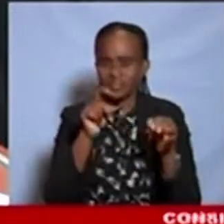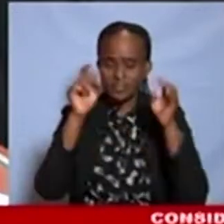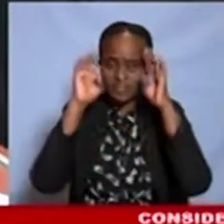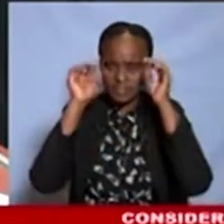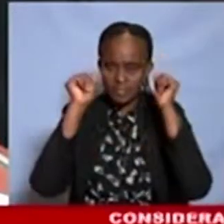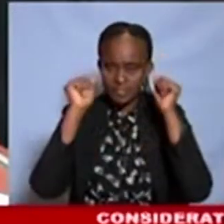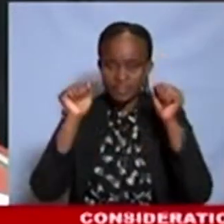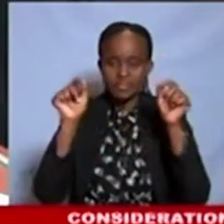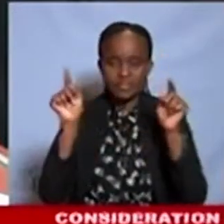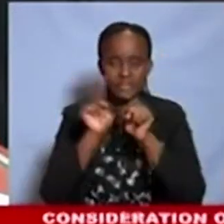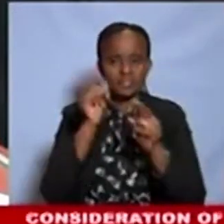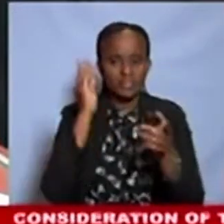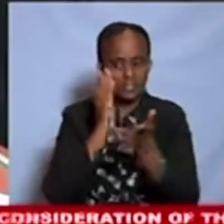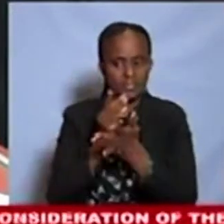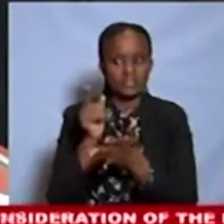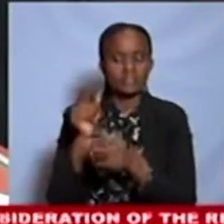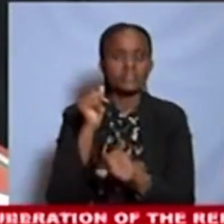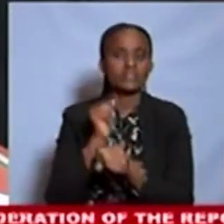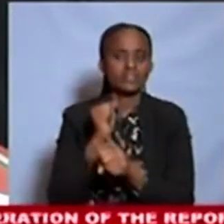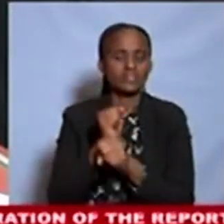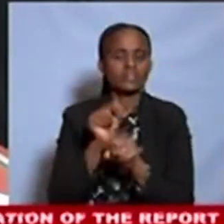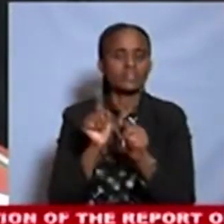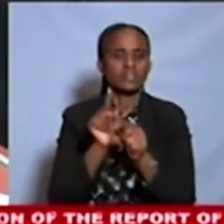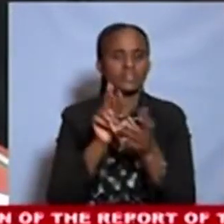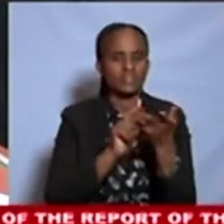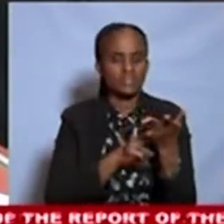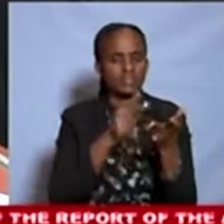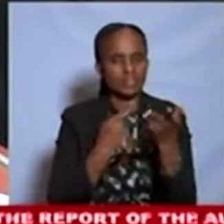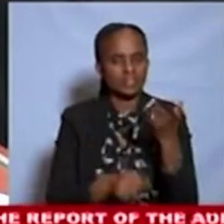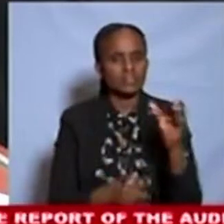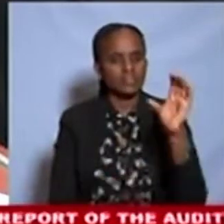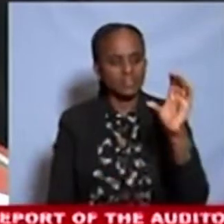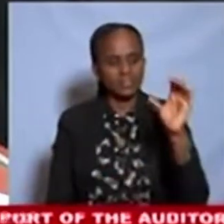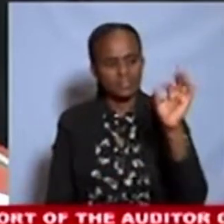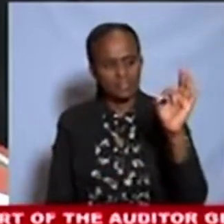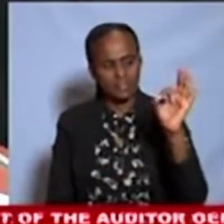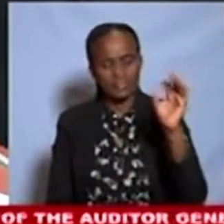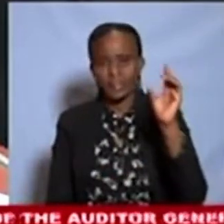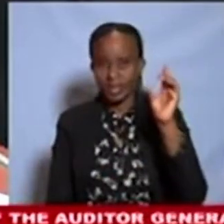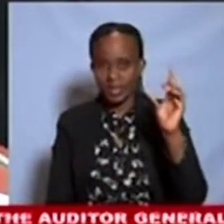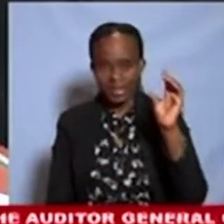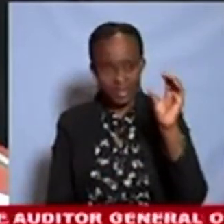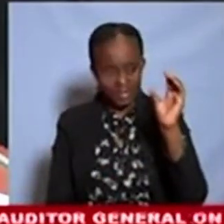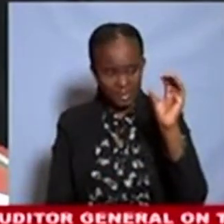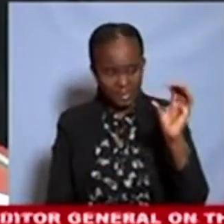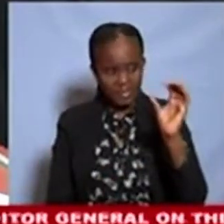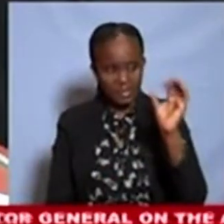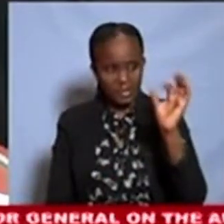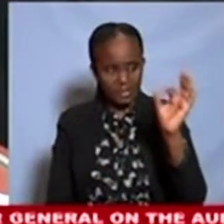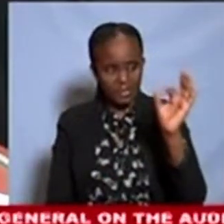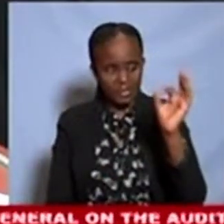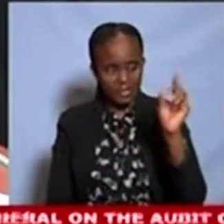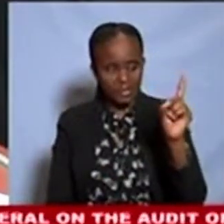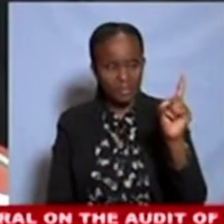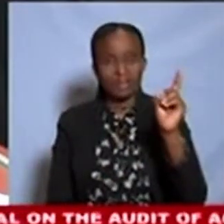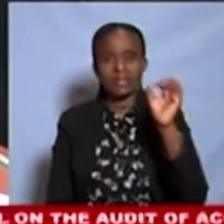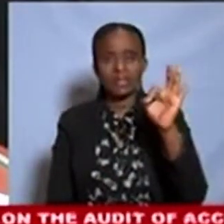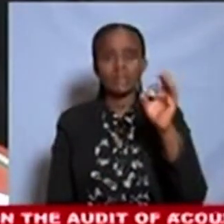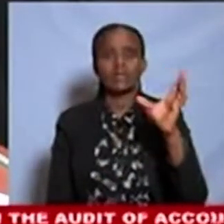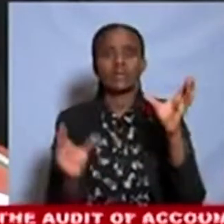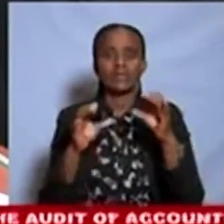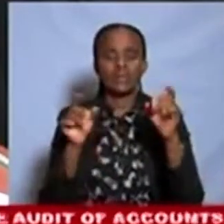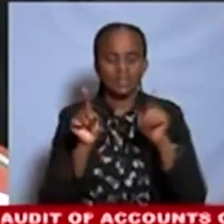to discontinue the works was reported to the CDF committee and the Minister of Local Government and Local